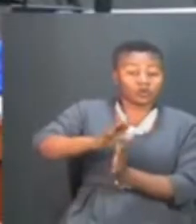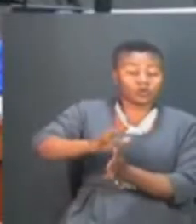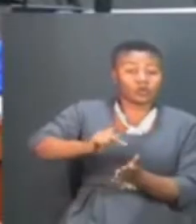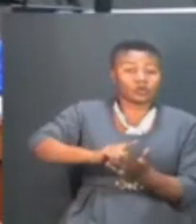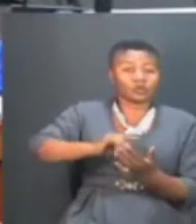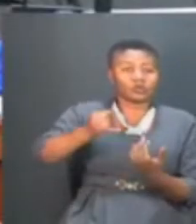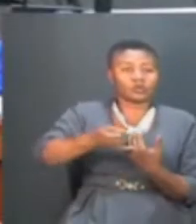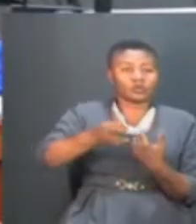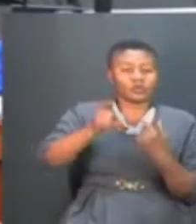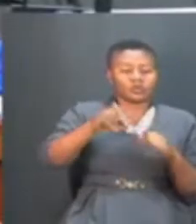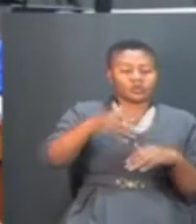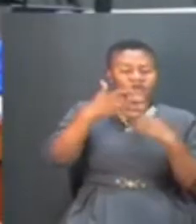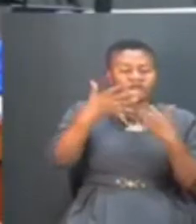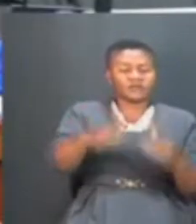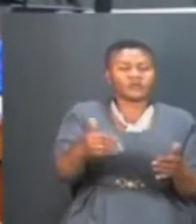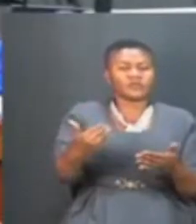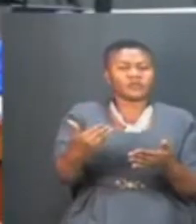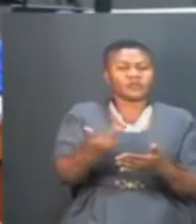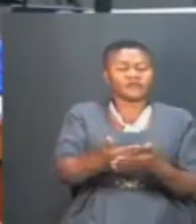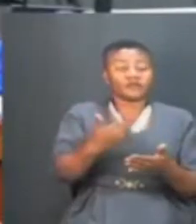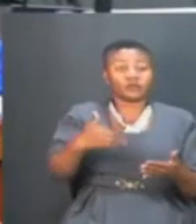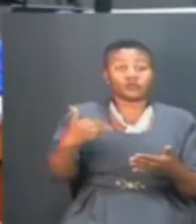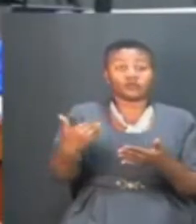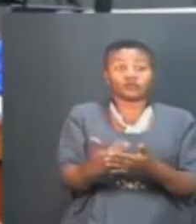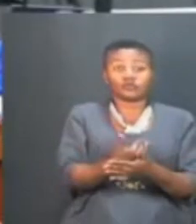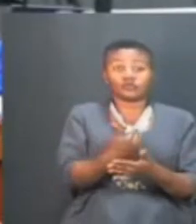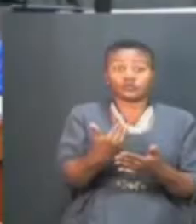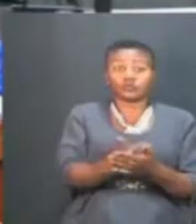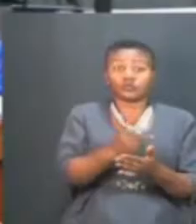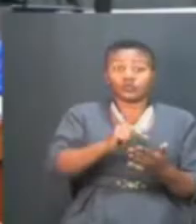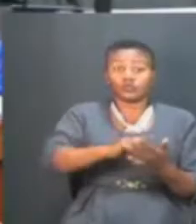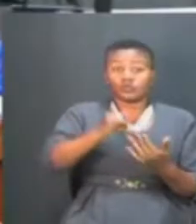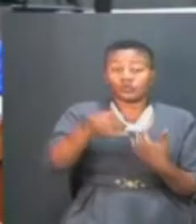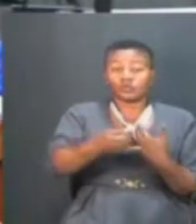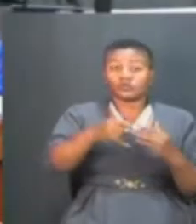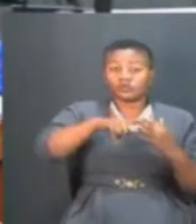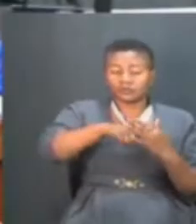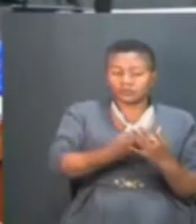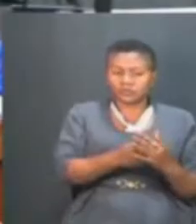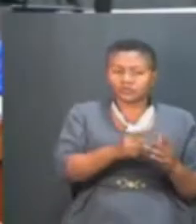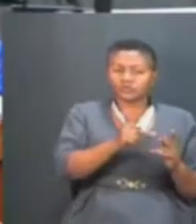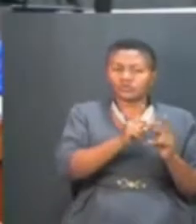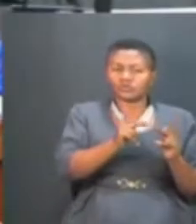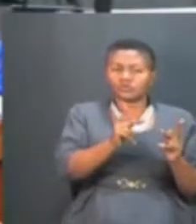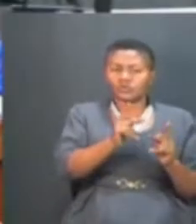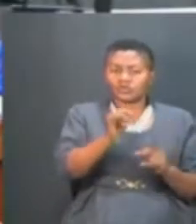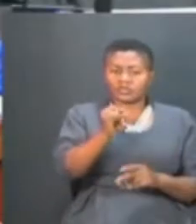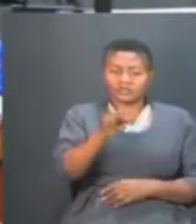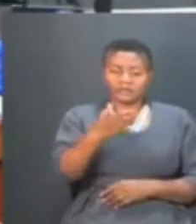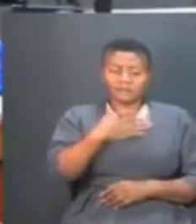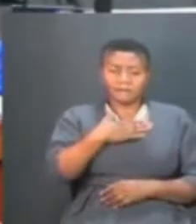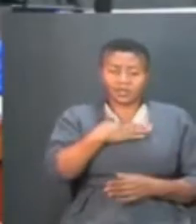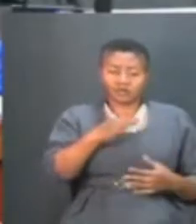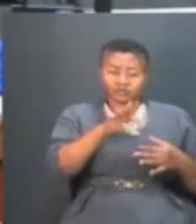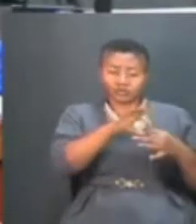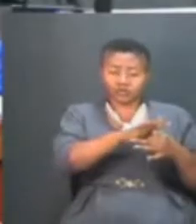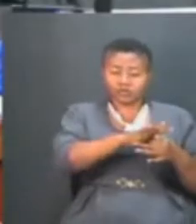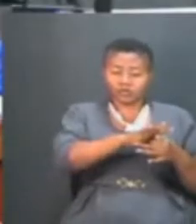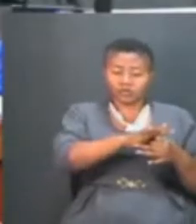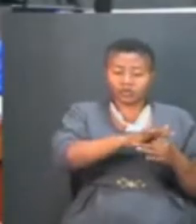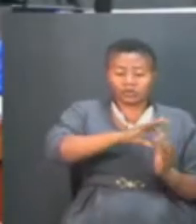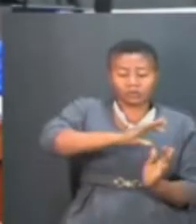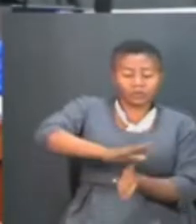completed before new ones are awarded. So if mine is part of that abandoned project, can you please let me know if you